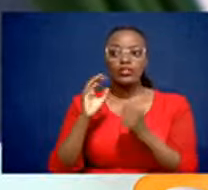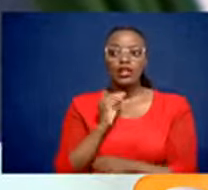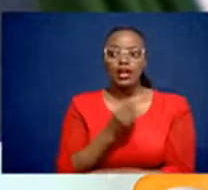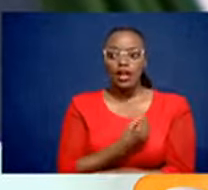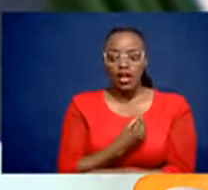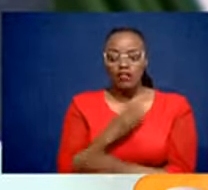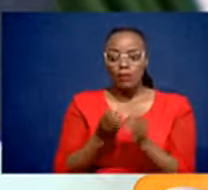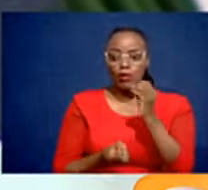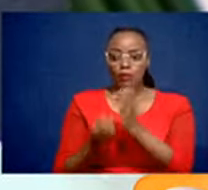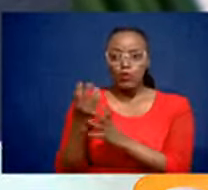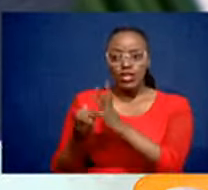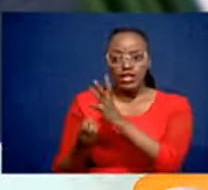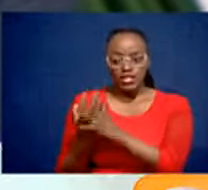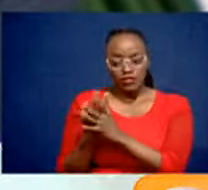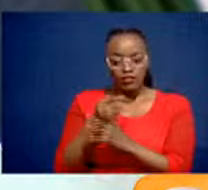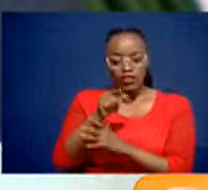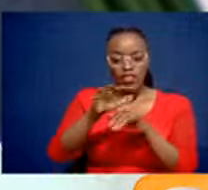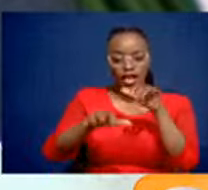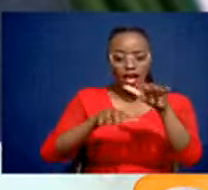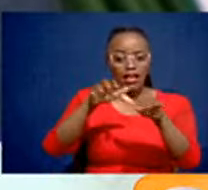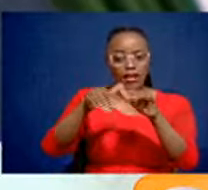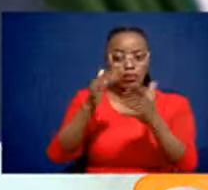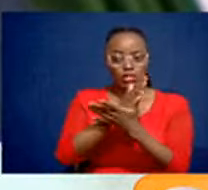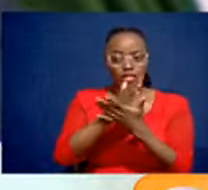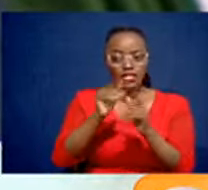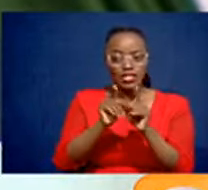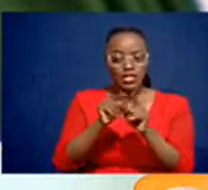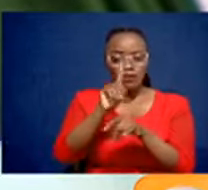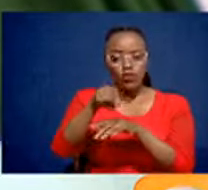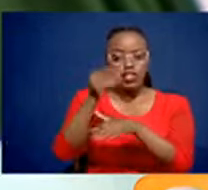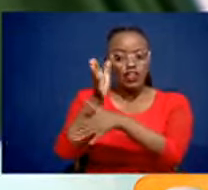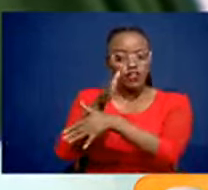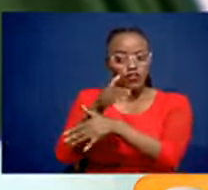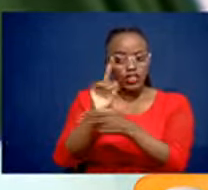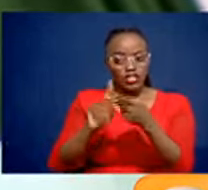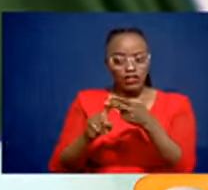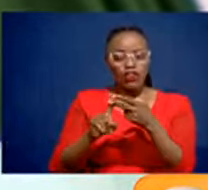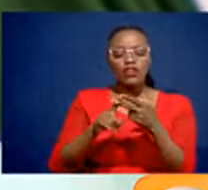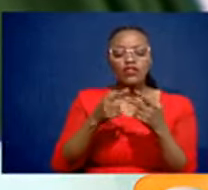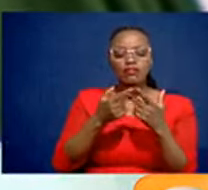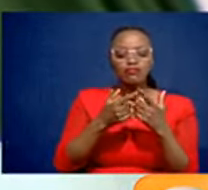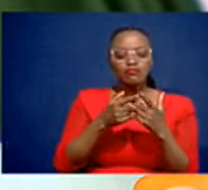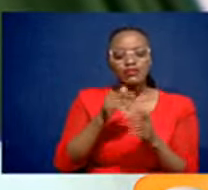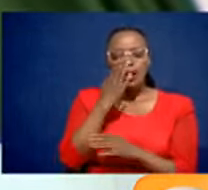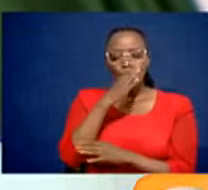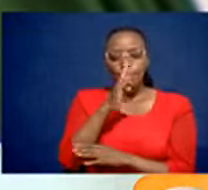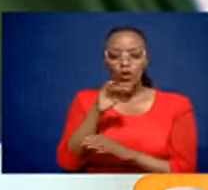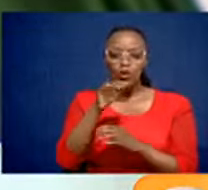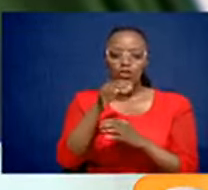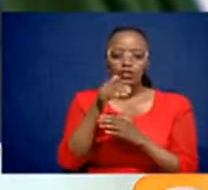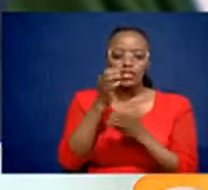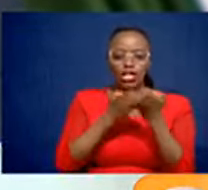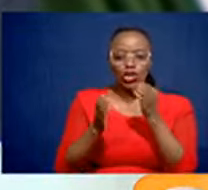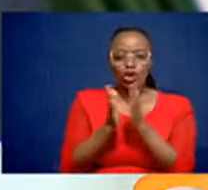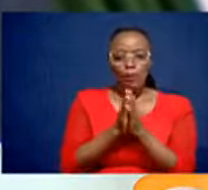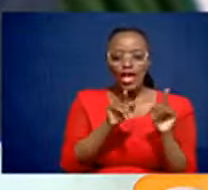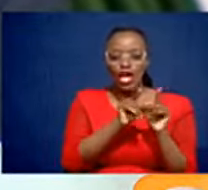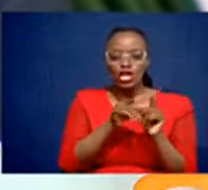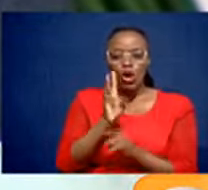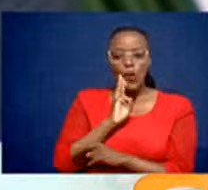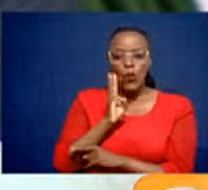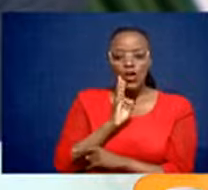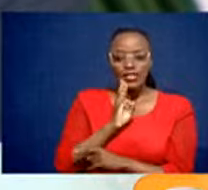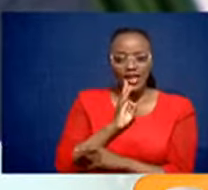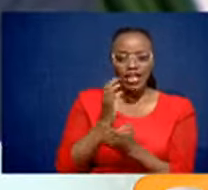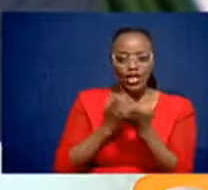for productivity in the livestock sector extends to fisheries, aquaculture, and the blue economy. We have